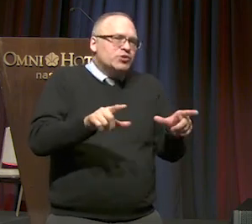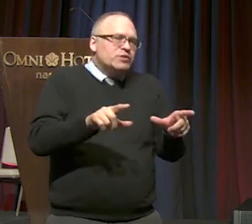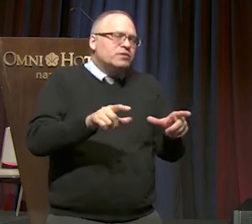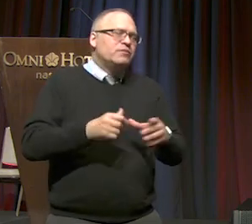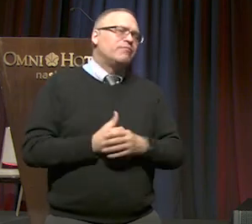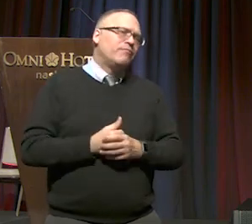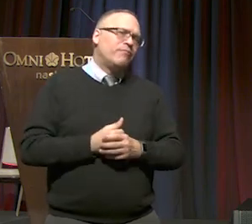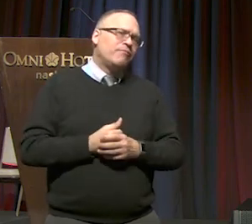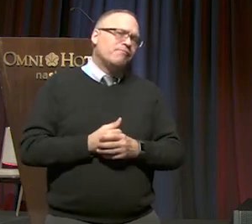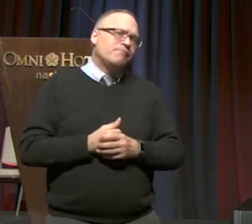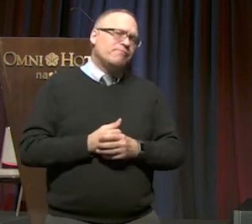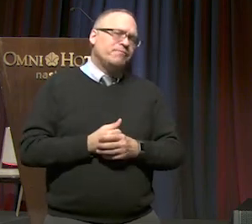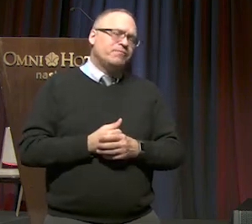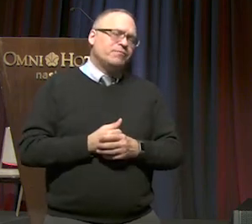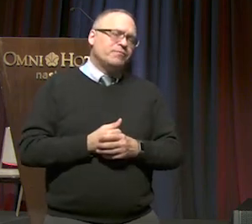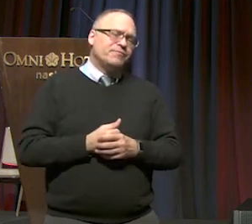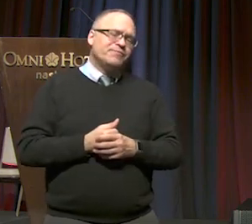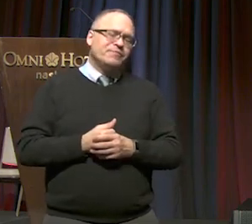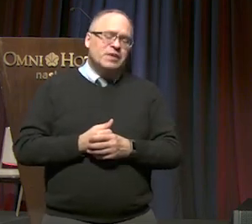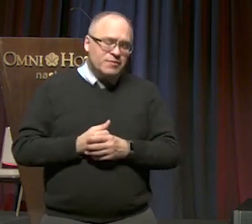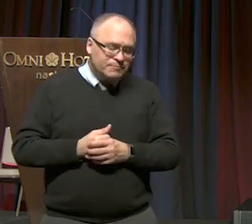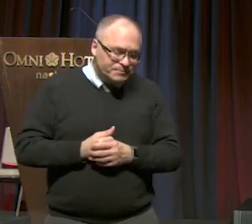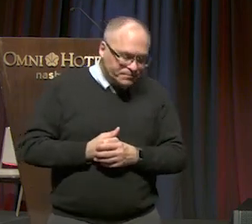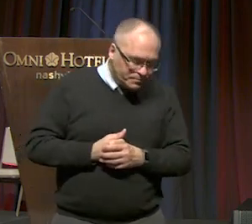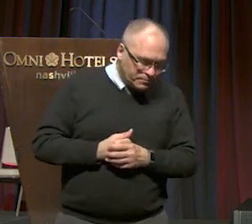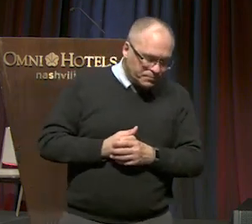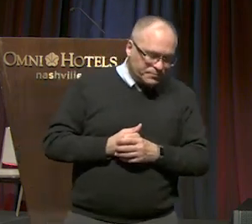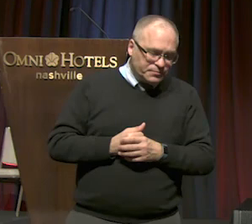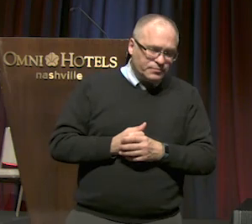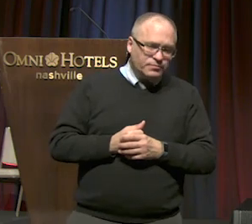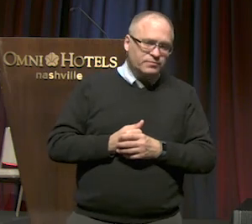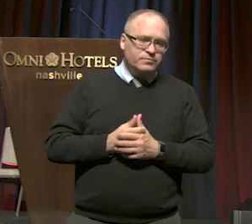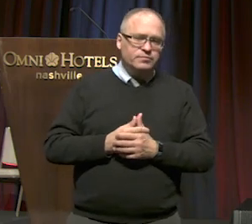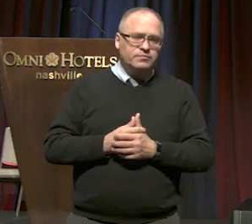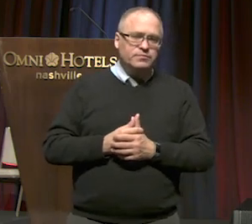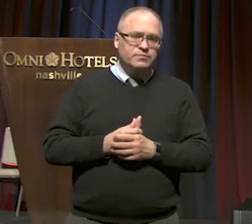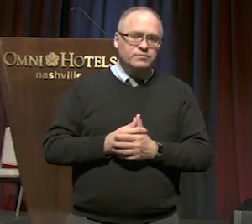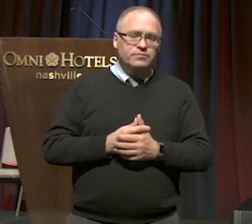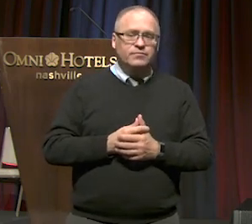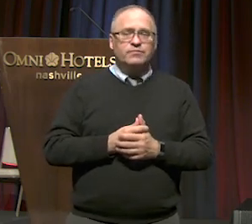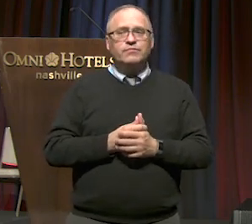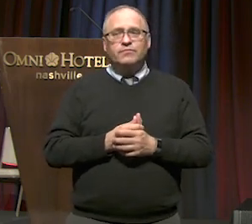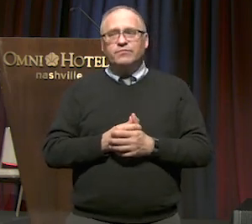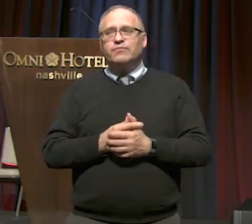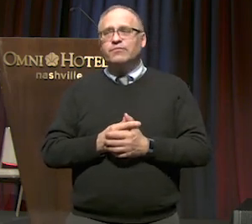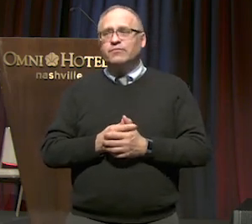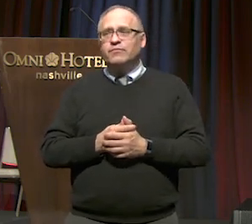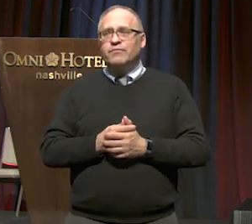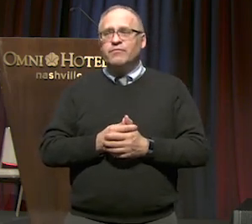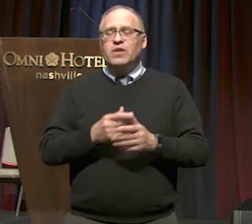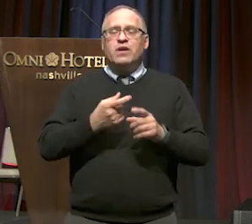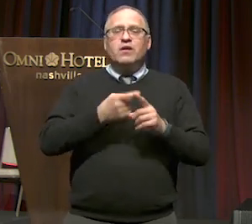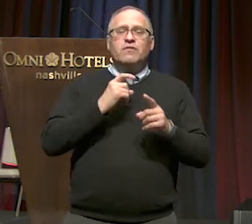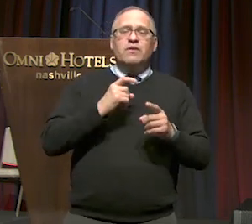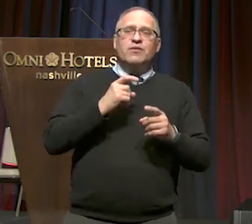In my personal understanding,